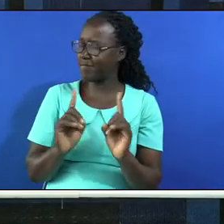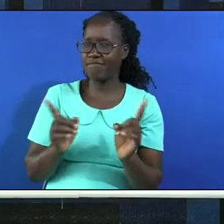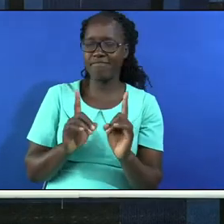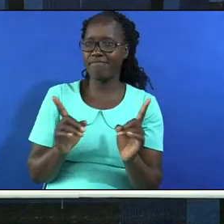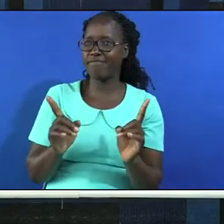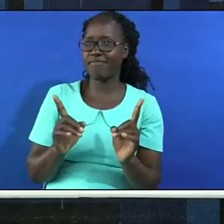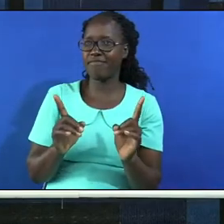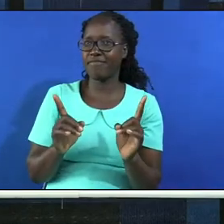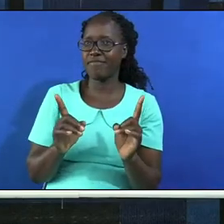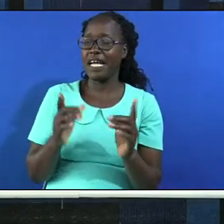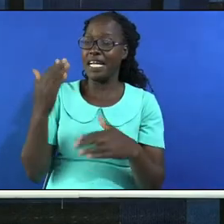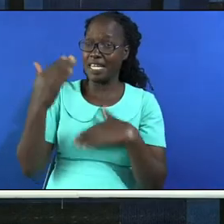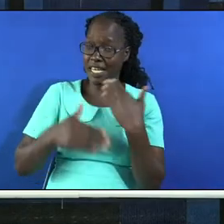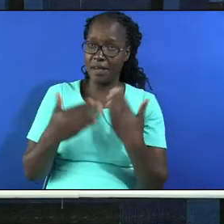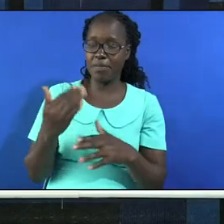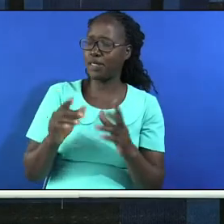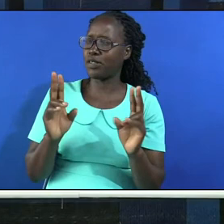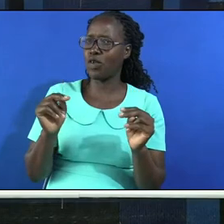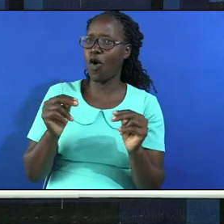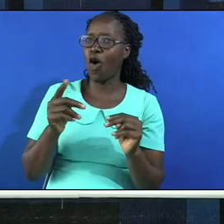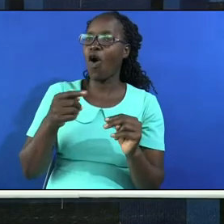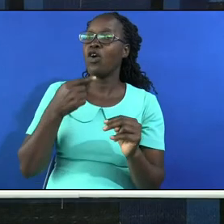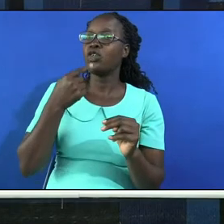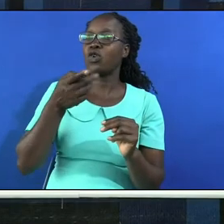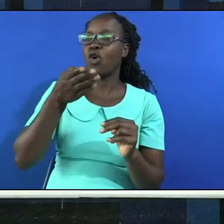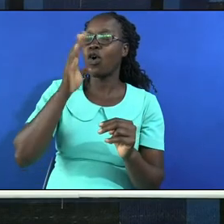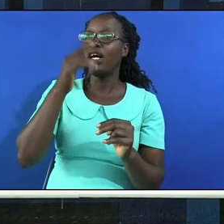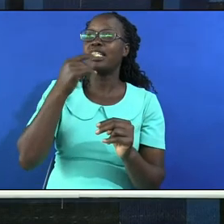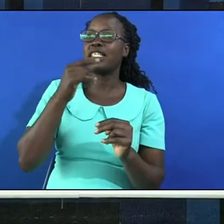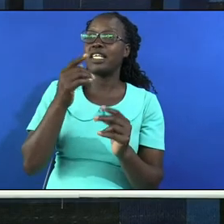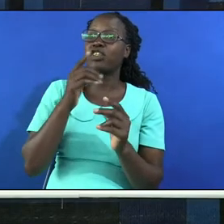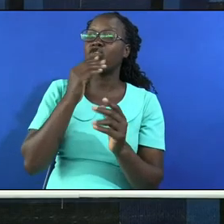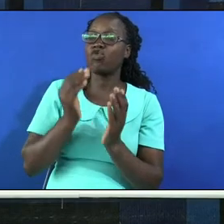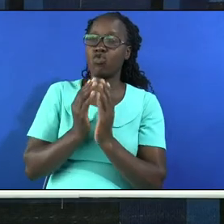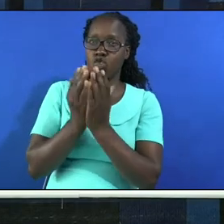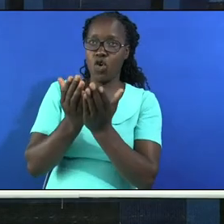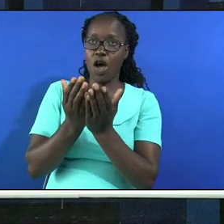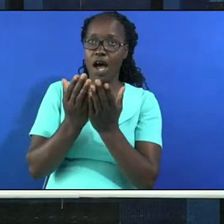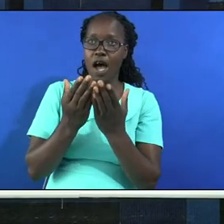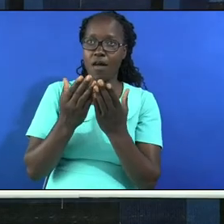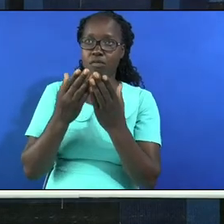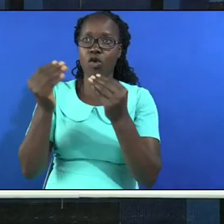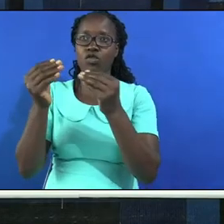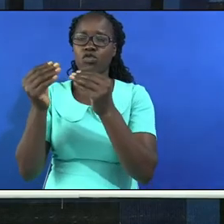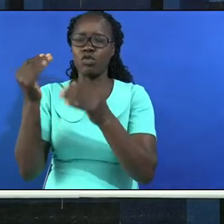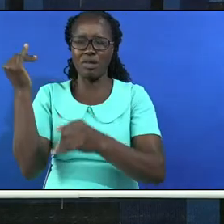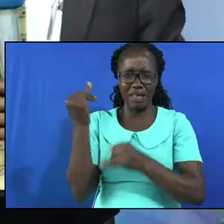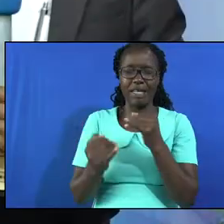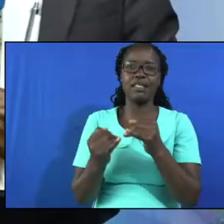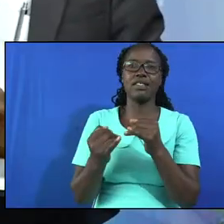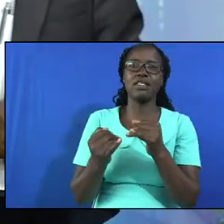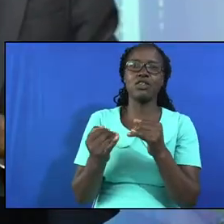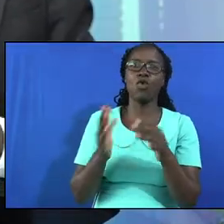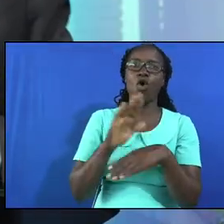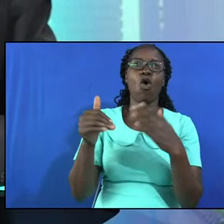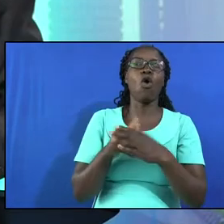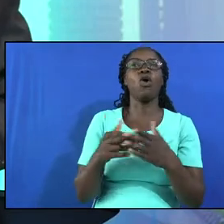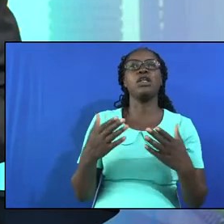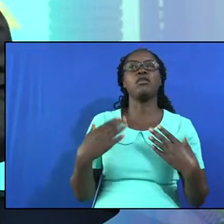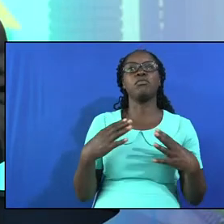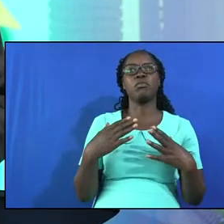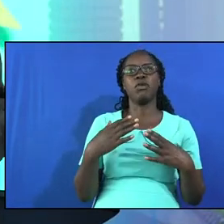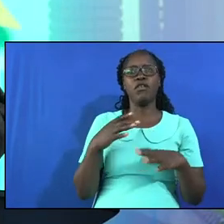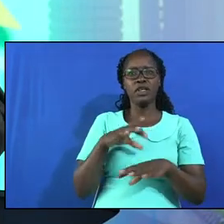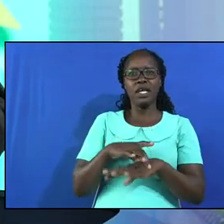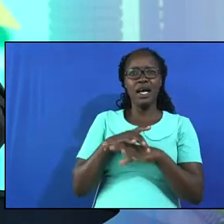Not Noah and his neighbors. So God said to Noah, I am going to put an end to all people, for